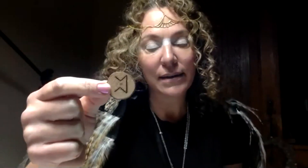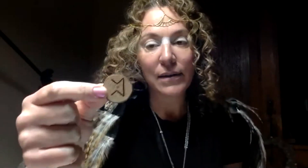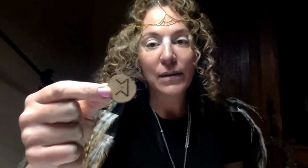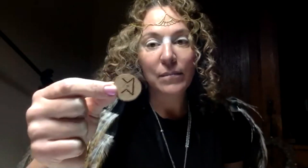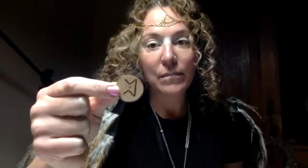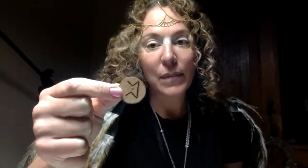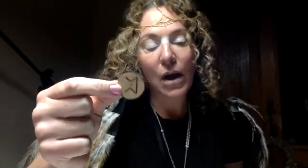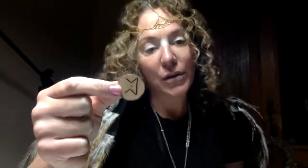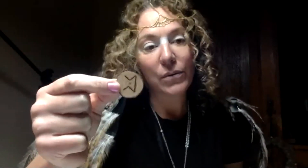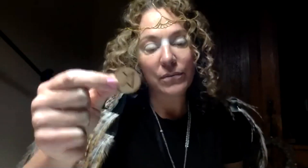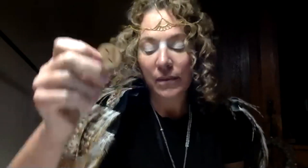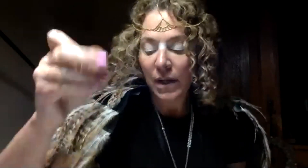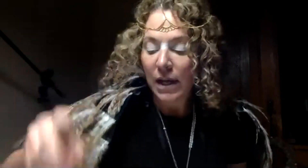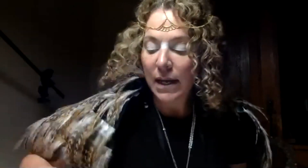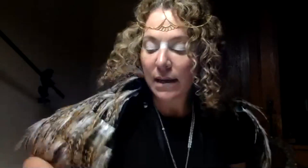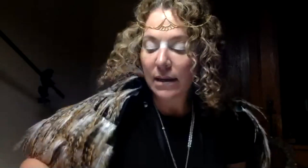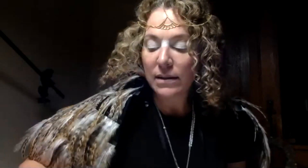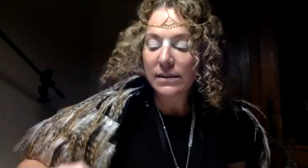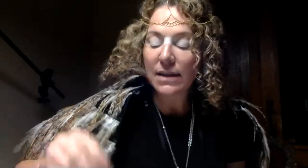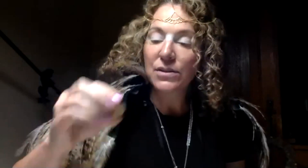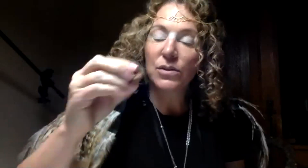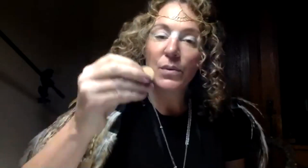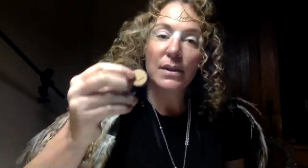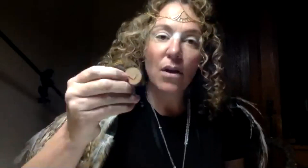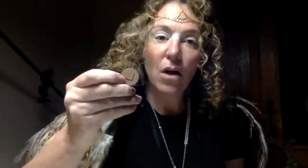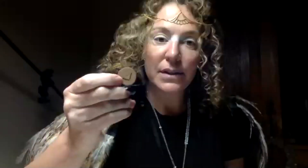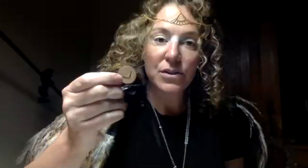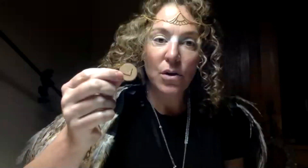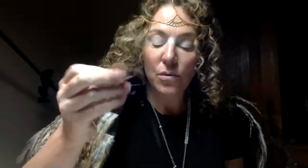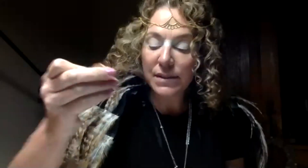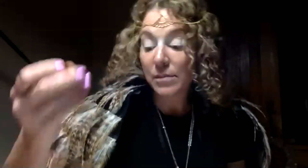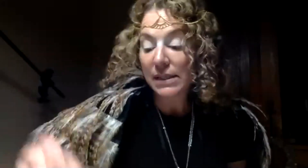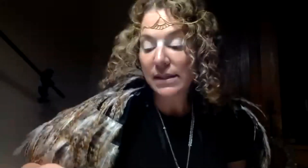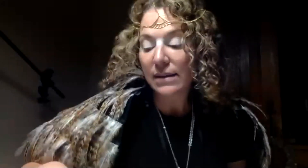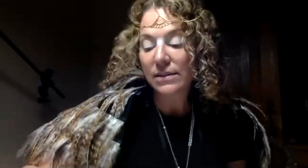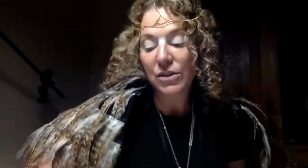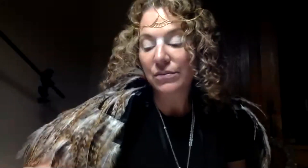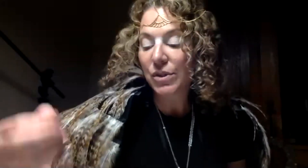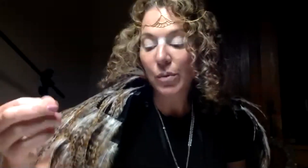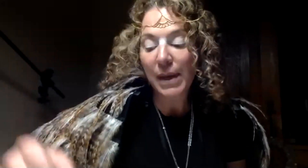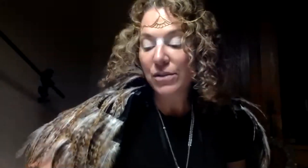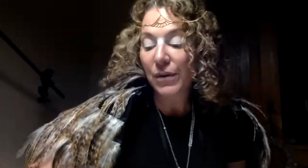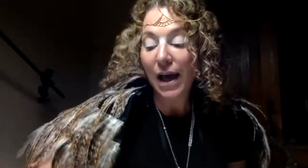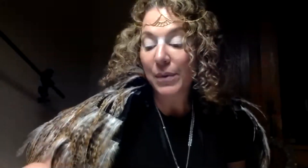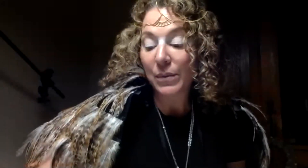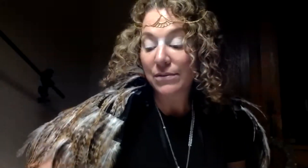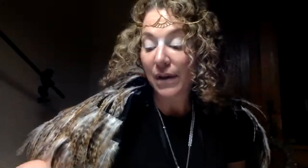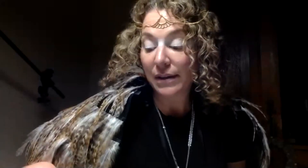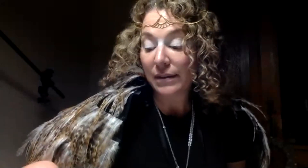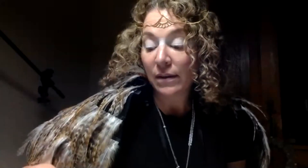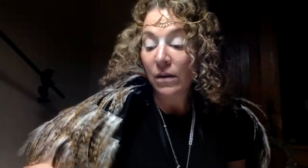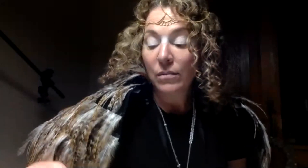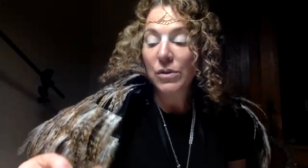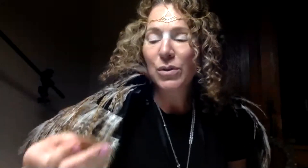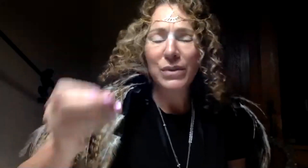like unknown. And this has to do with knowledge. So this to me says do what makes you feel happy, what's